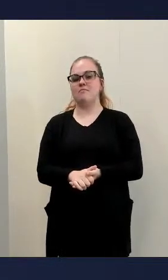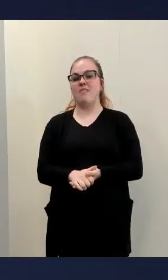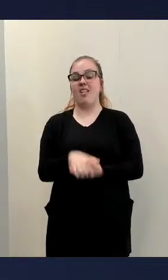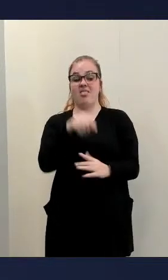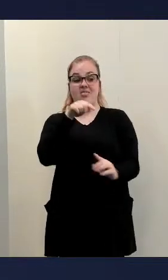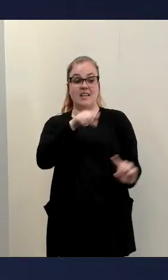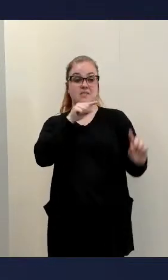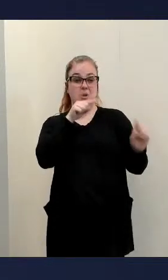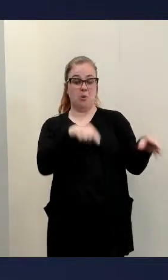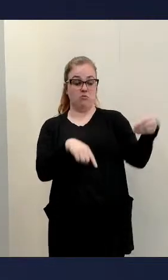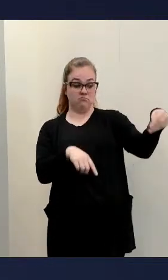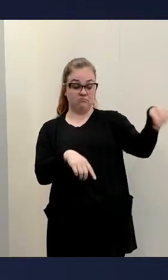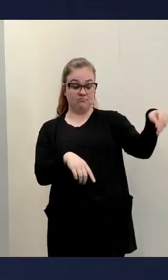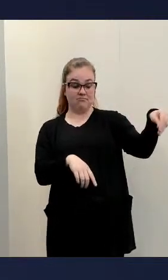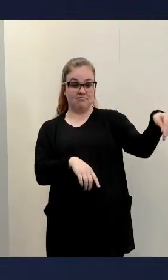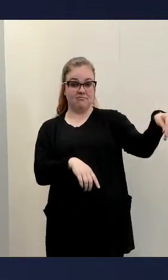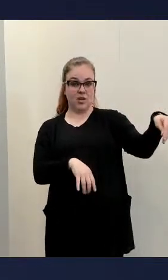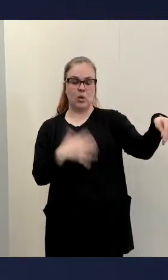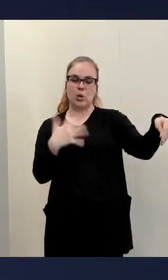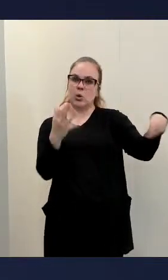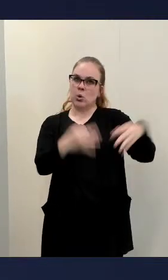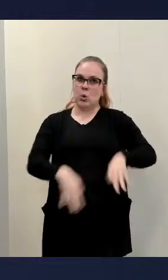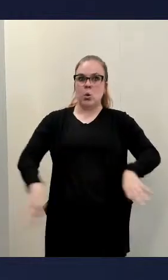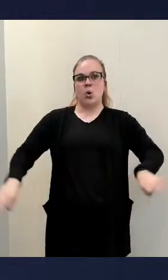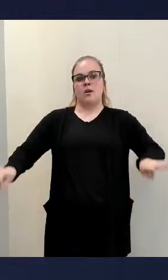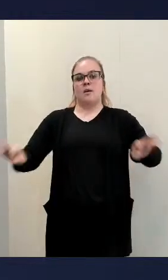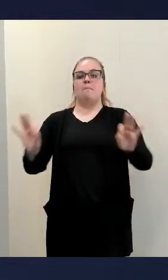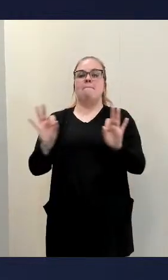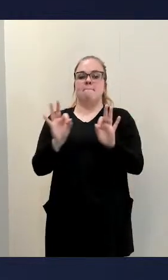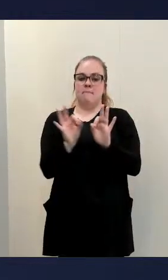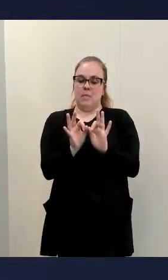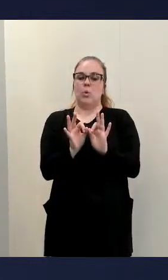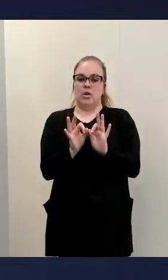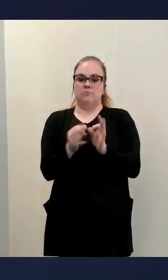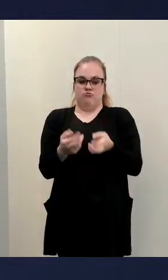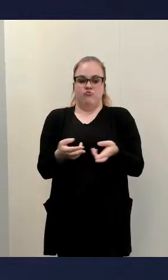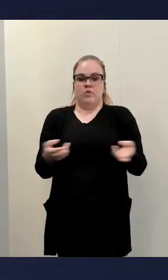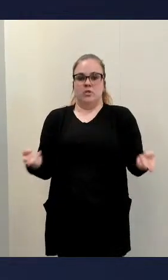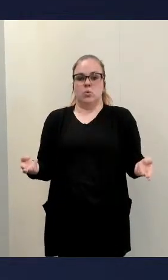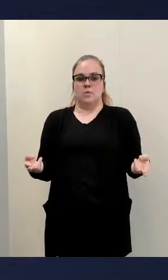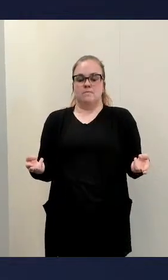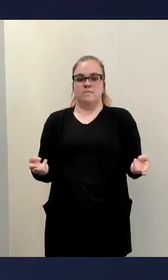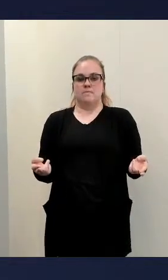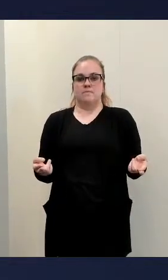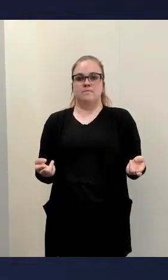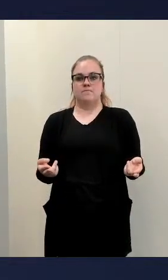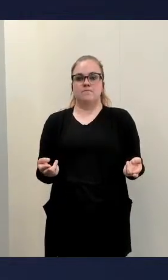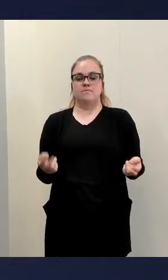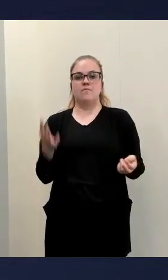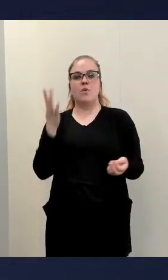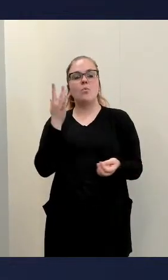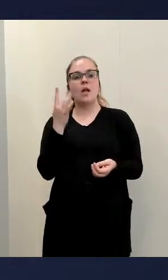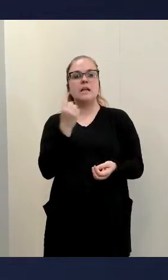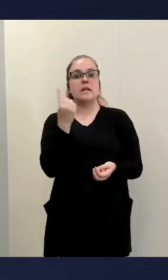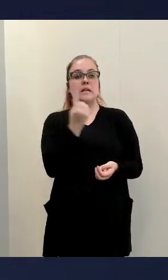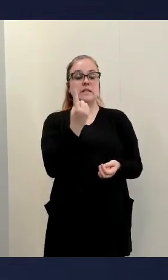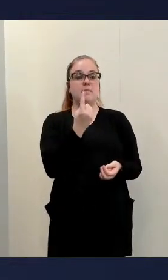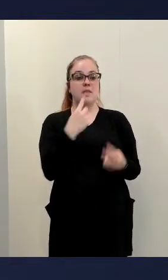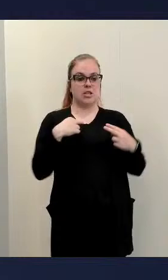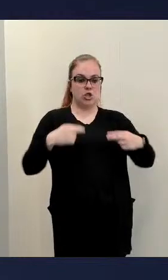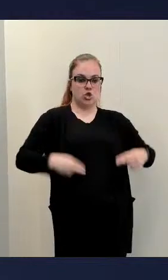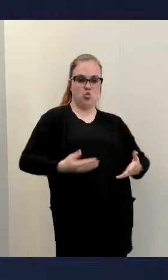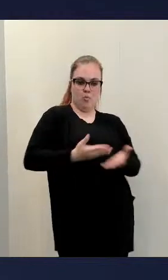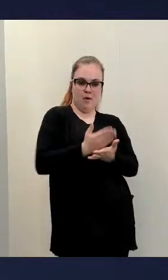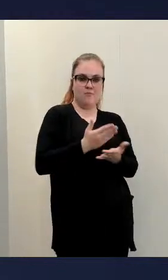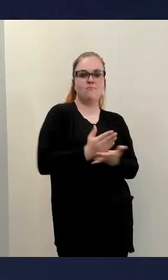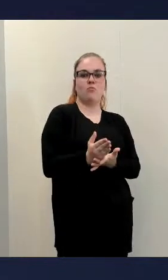here is going to be a very important and is a very important tool to bring something that is a human right for